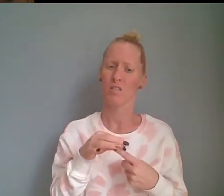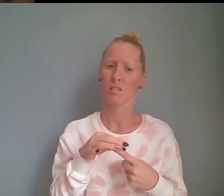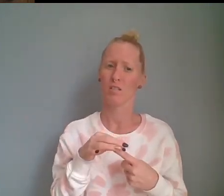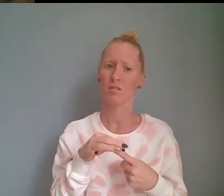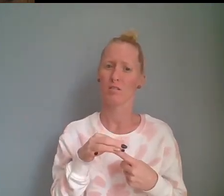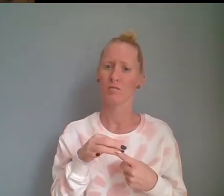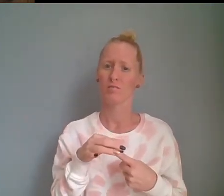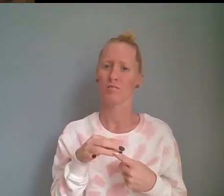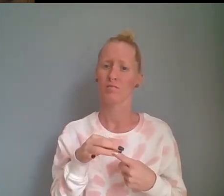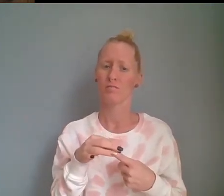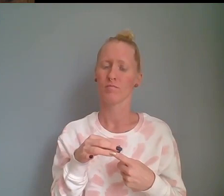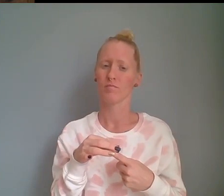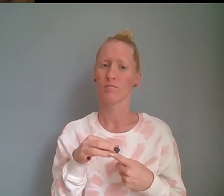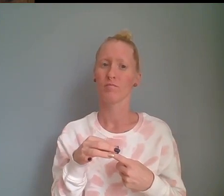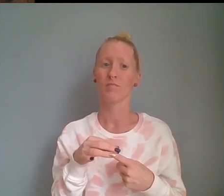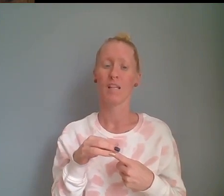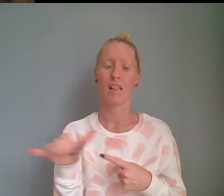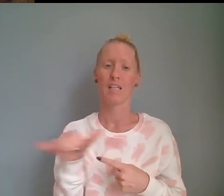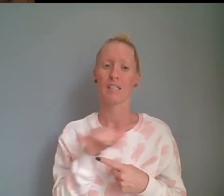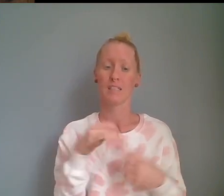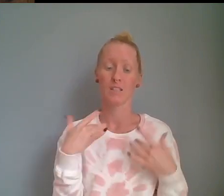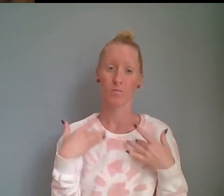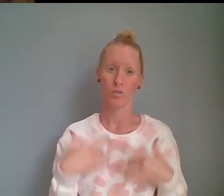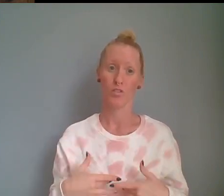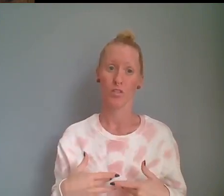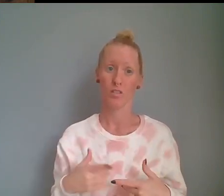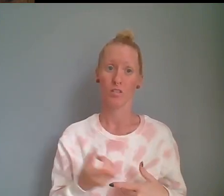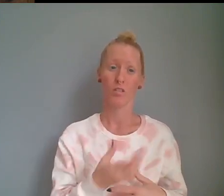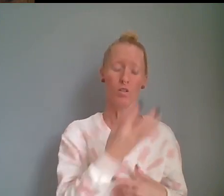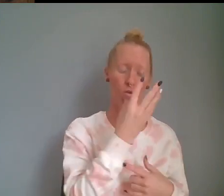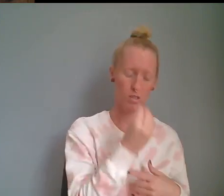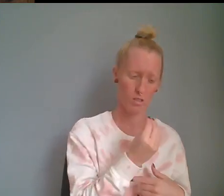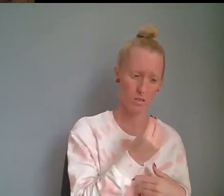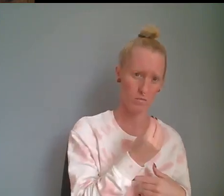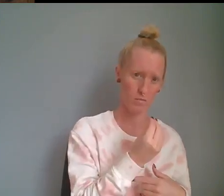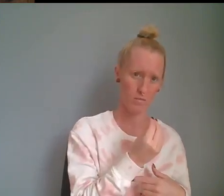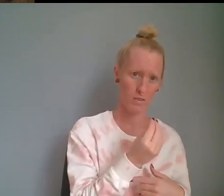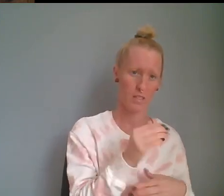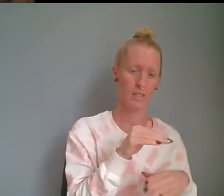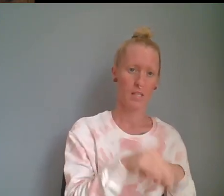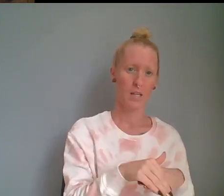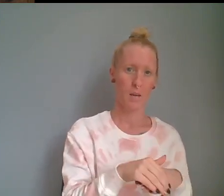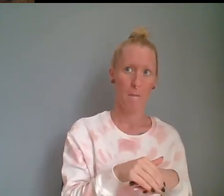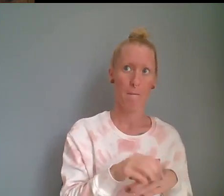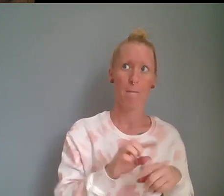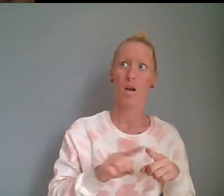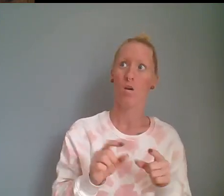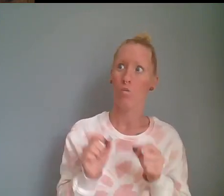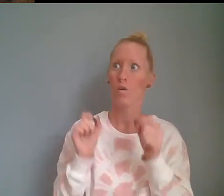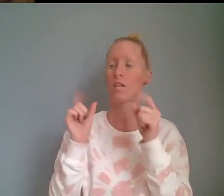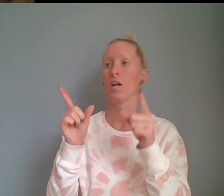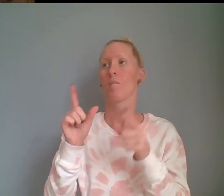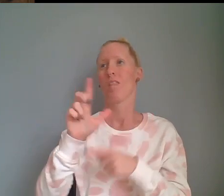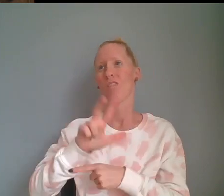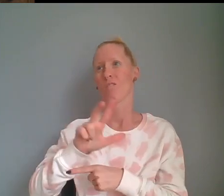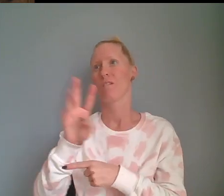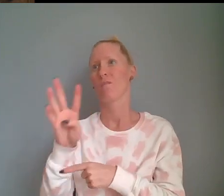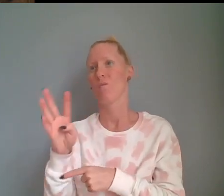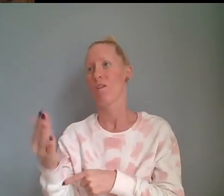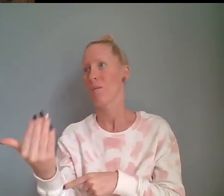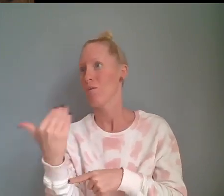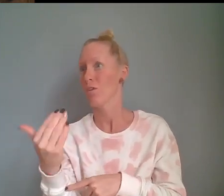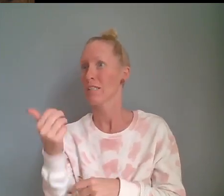especially likely in depression, where you can go to sleep at night, but then you wake up at about 3 or 4 in the morning every